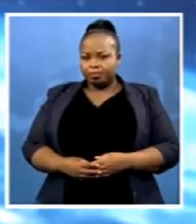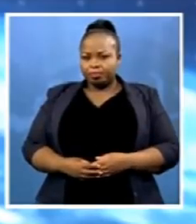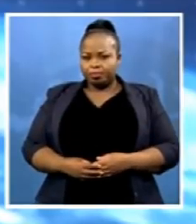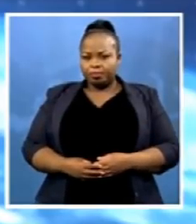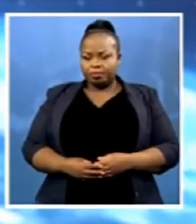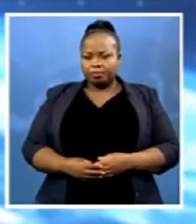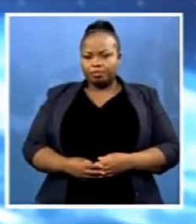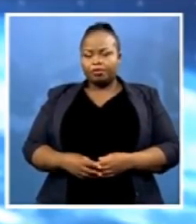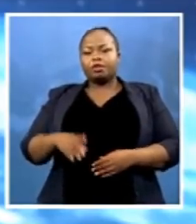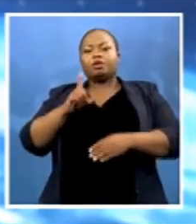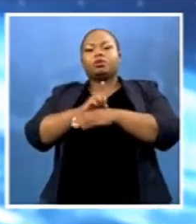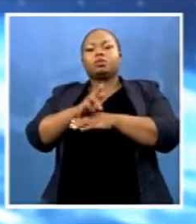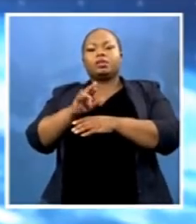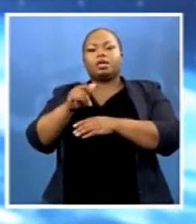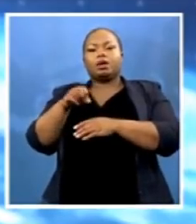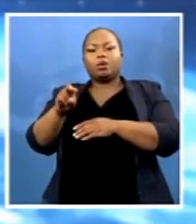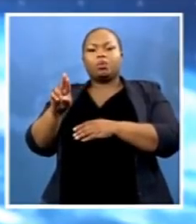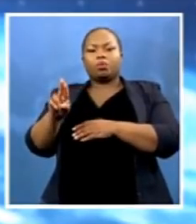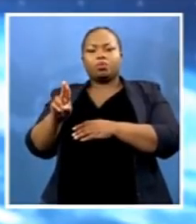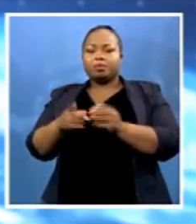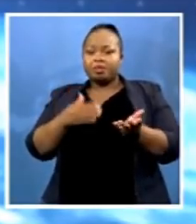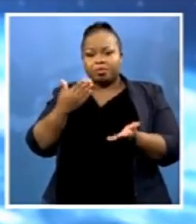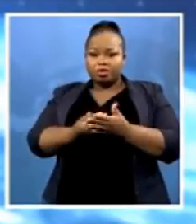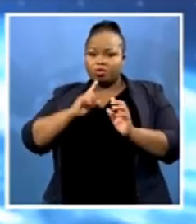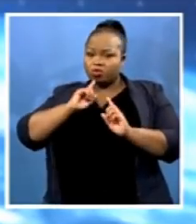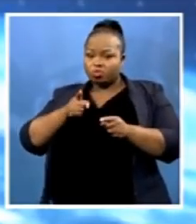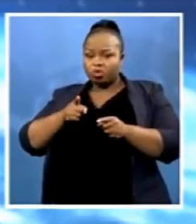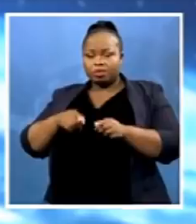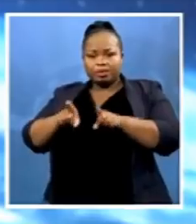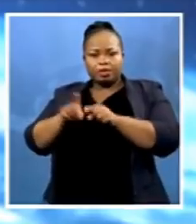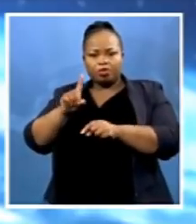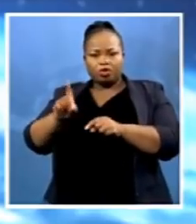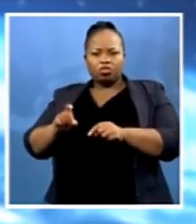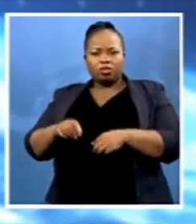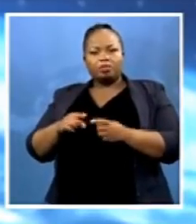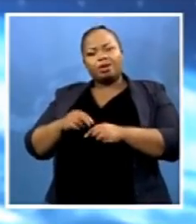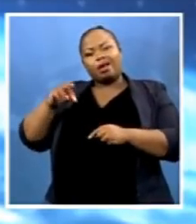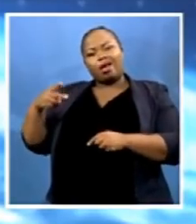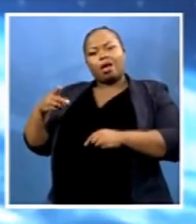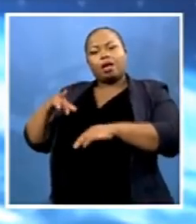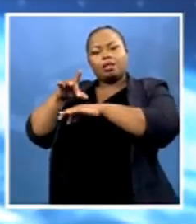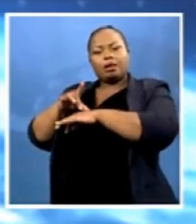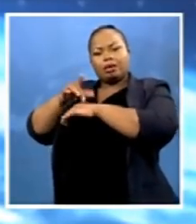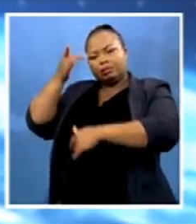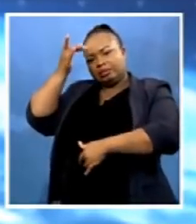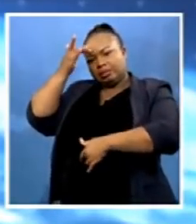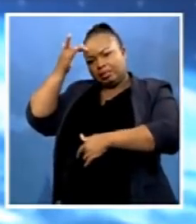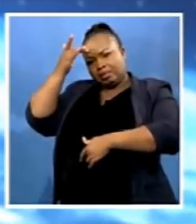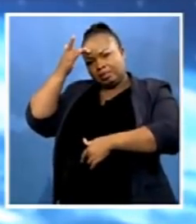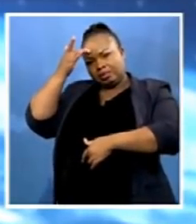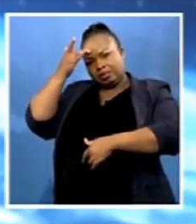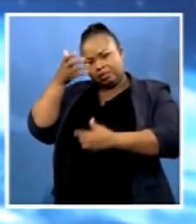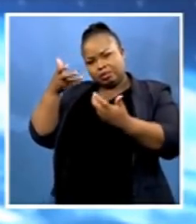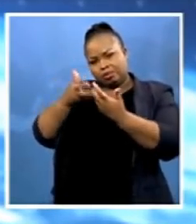question about the struggle against other disease and the situation